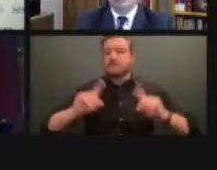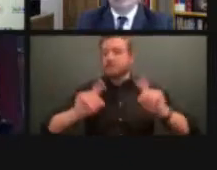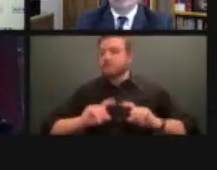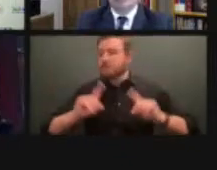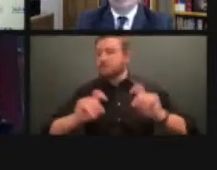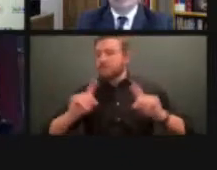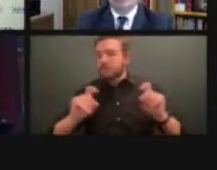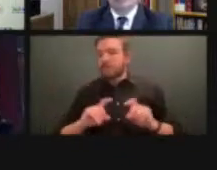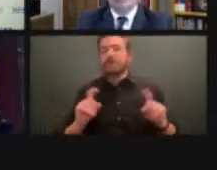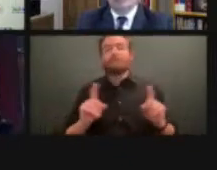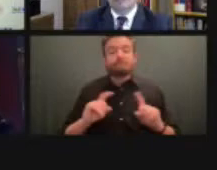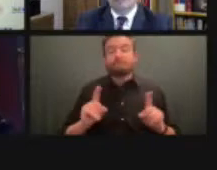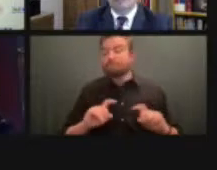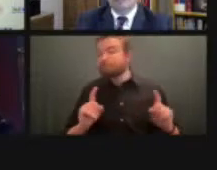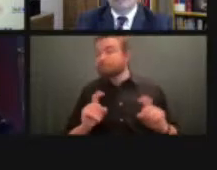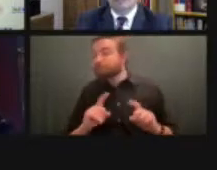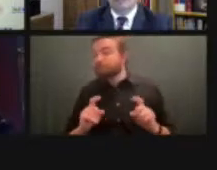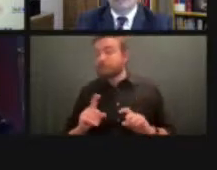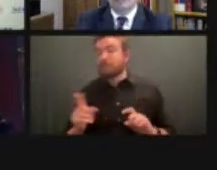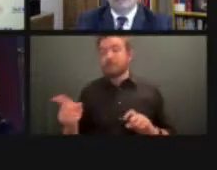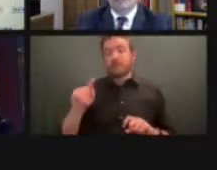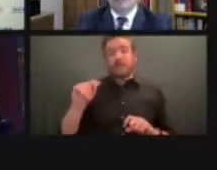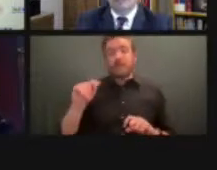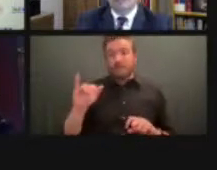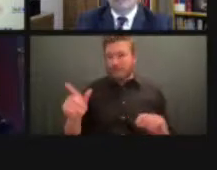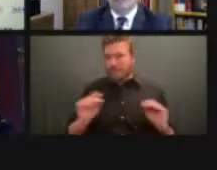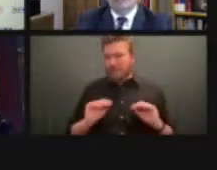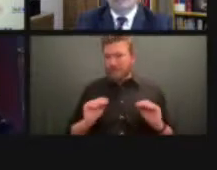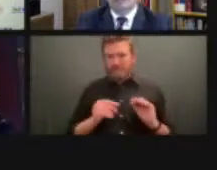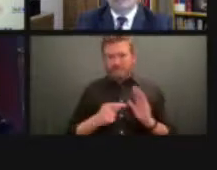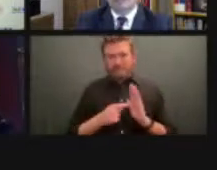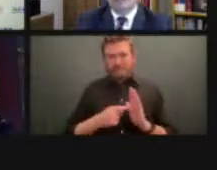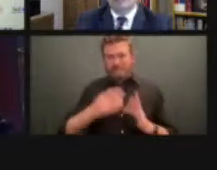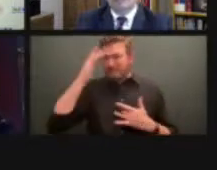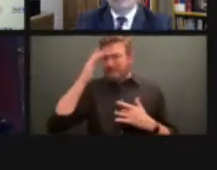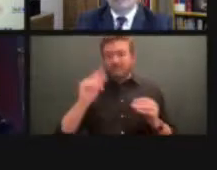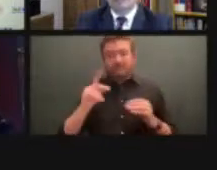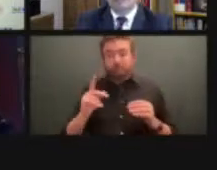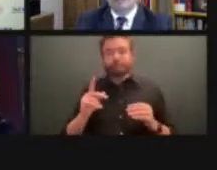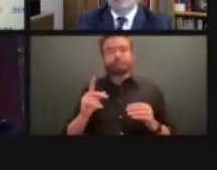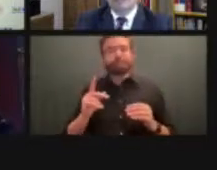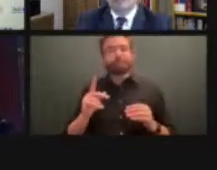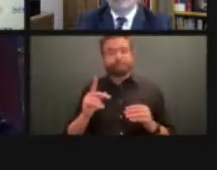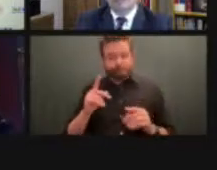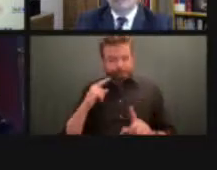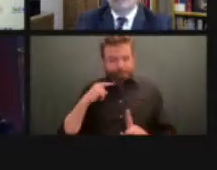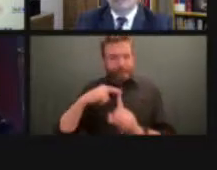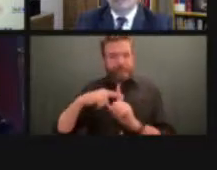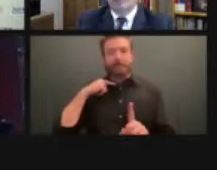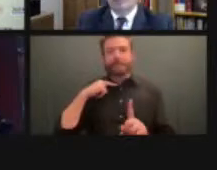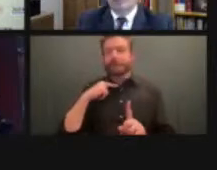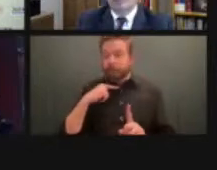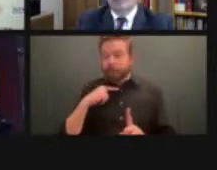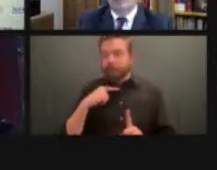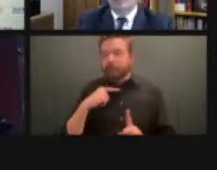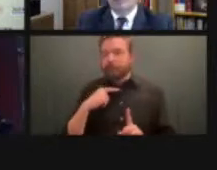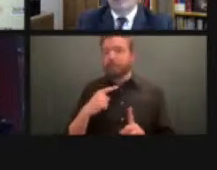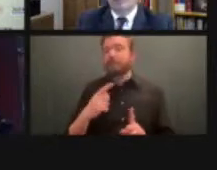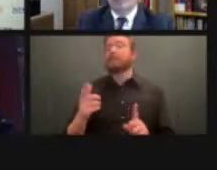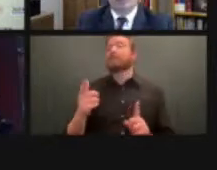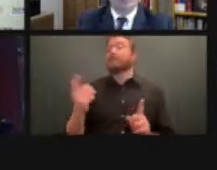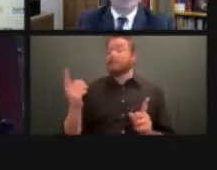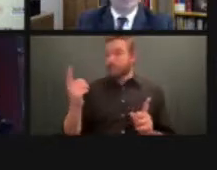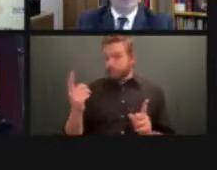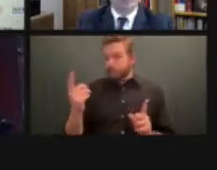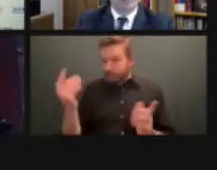by the way, no symptoms, came up positive. She took another test this morning and came up positive again. I came up negative yesterday